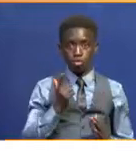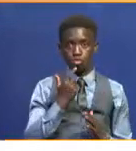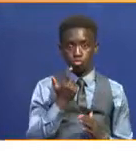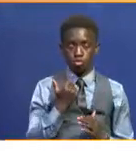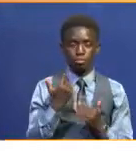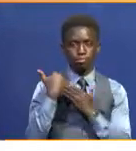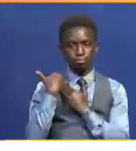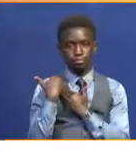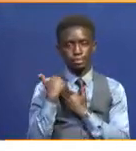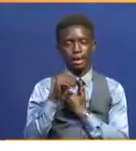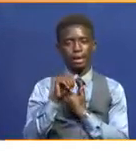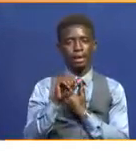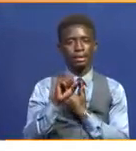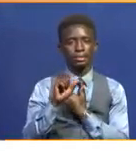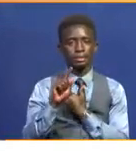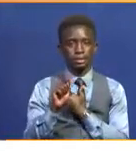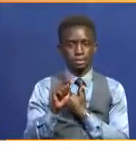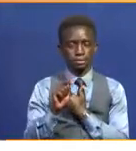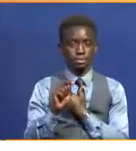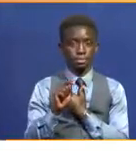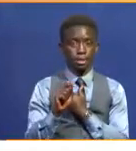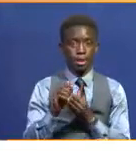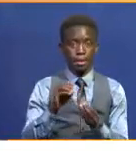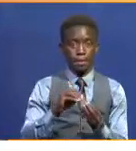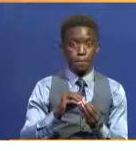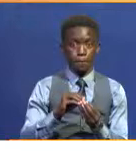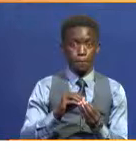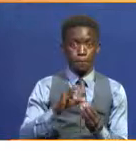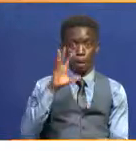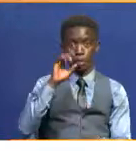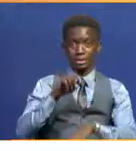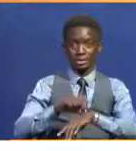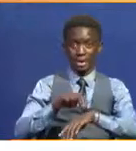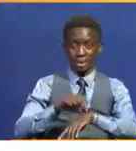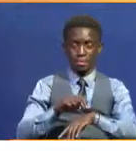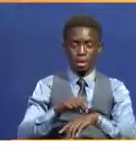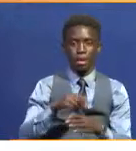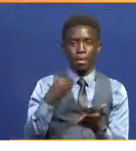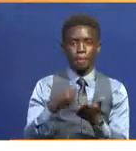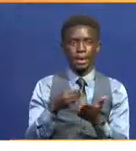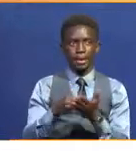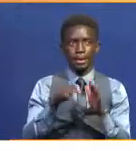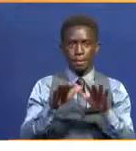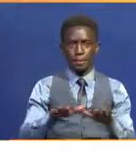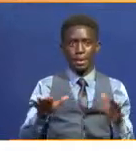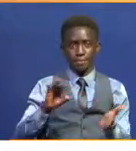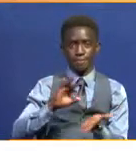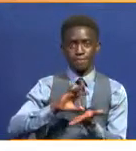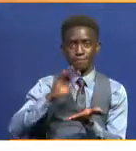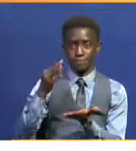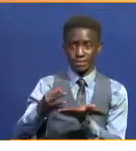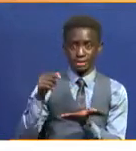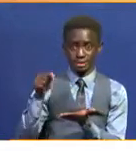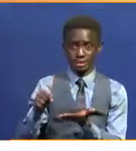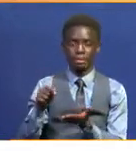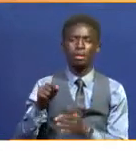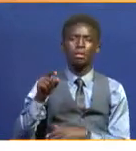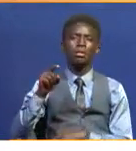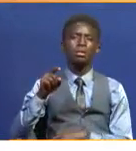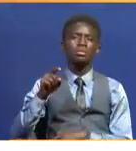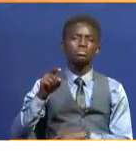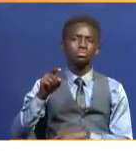the fund. So in most cases, money market funds should be